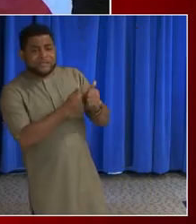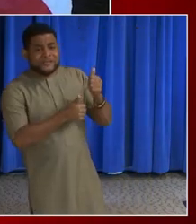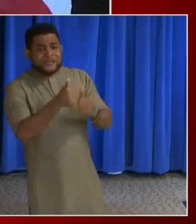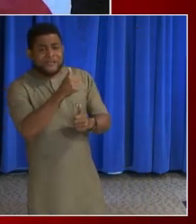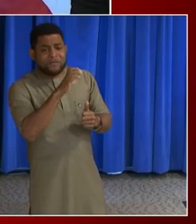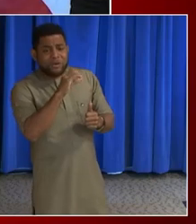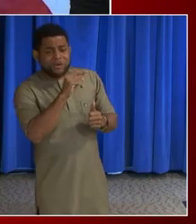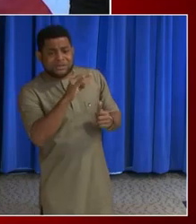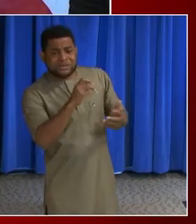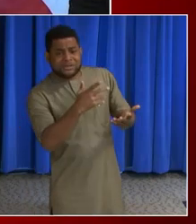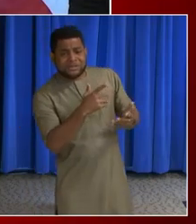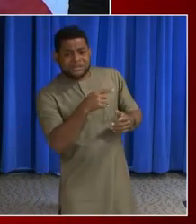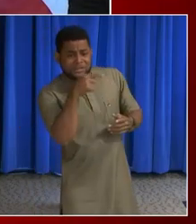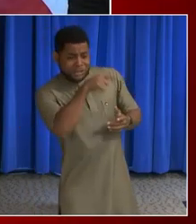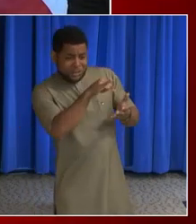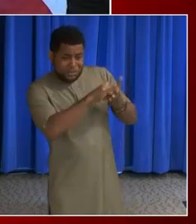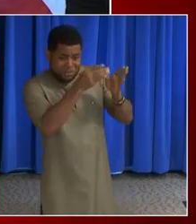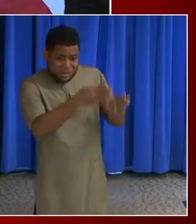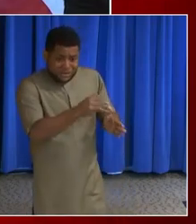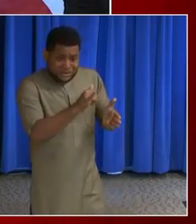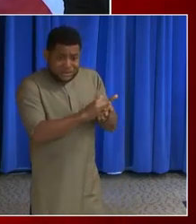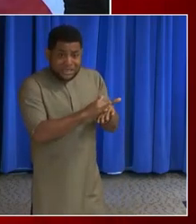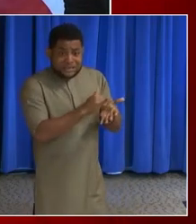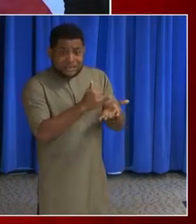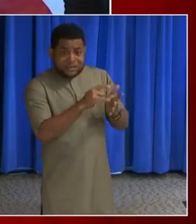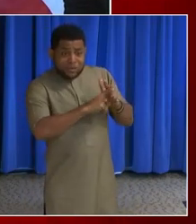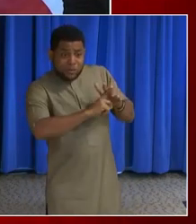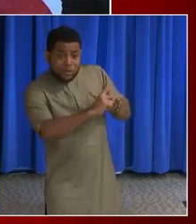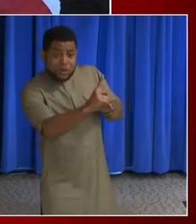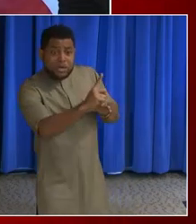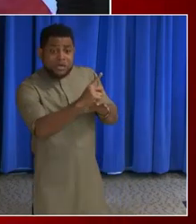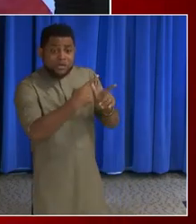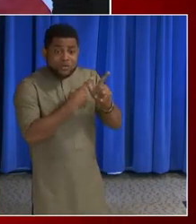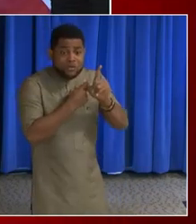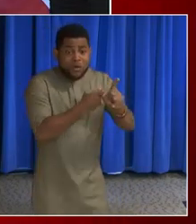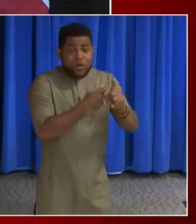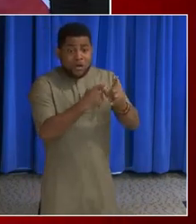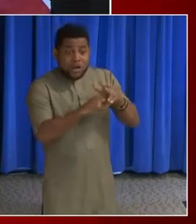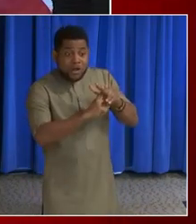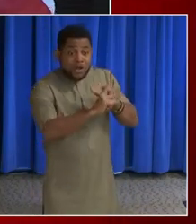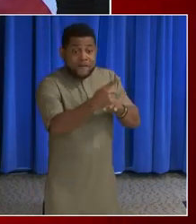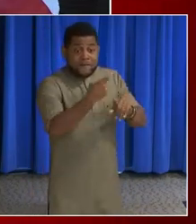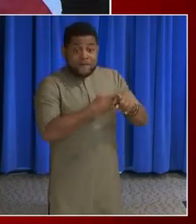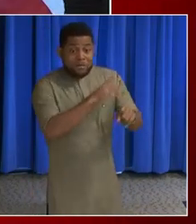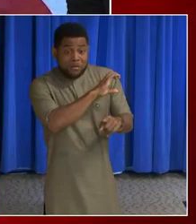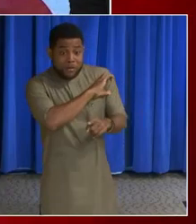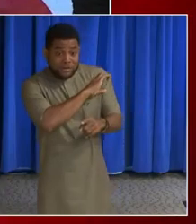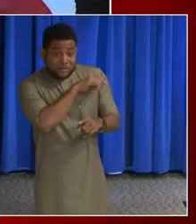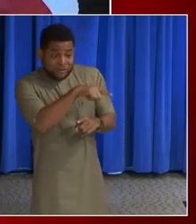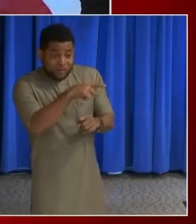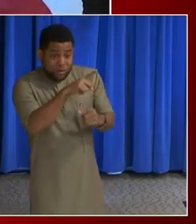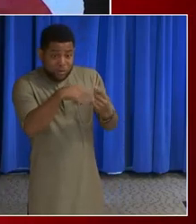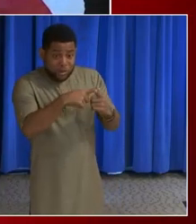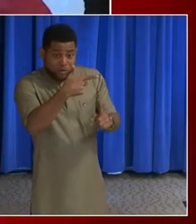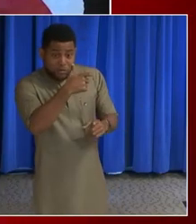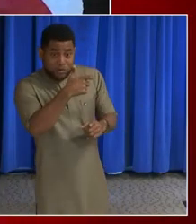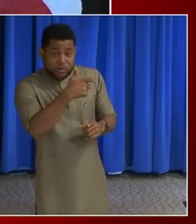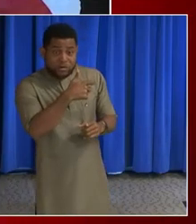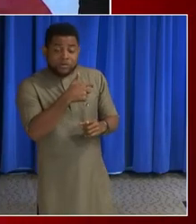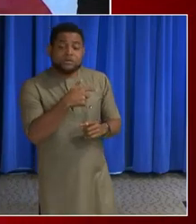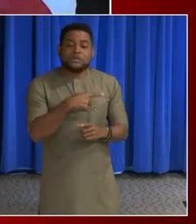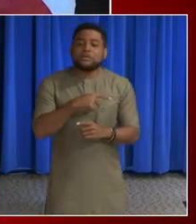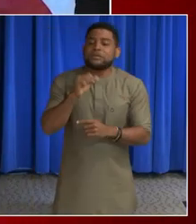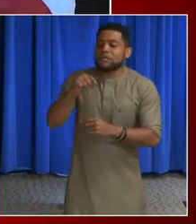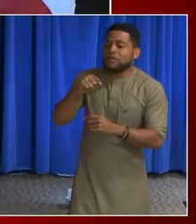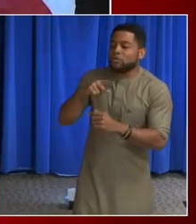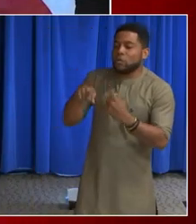Was he positioned at all? Was he running away from the officer when he started firing the shots? Mm-hmm. He was running from the vehicle at